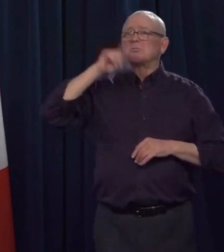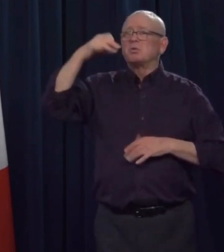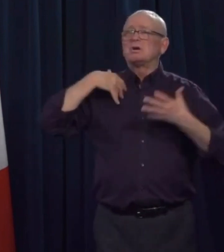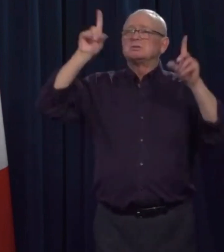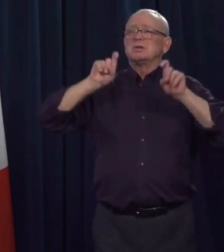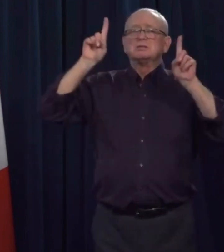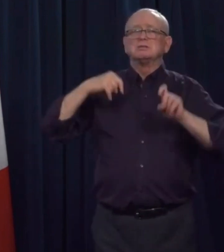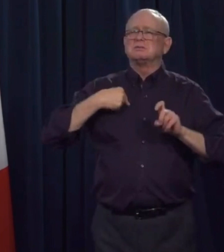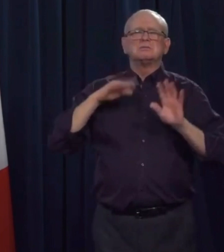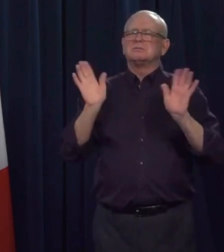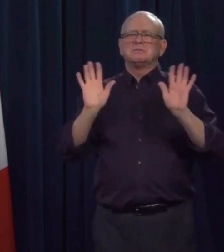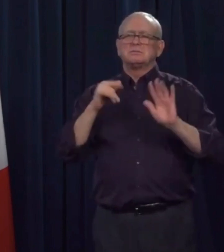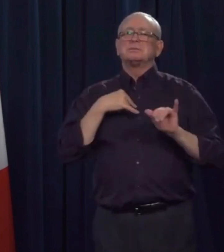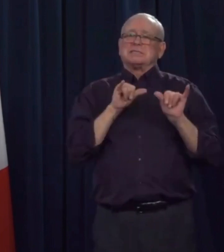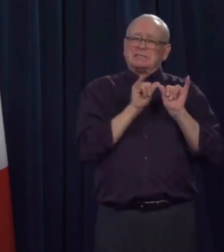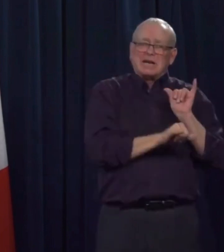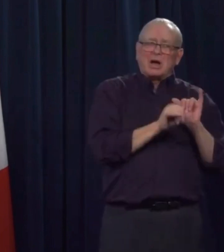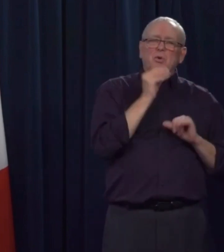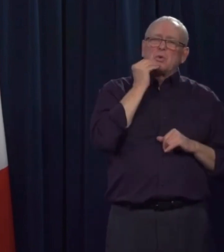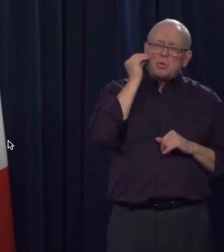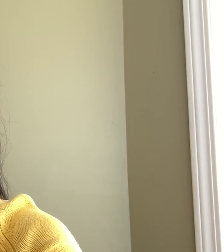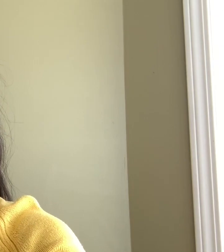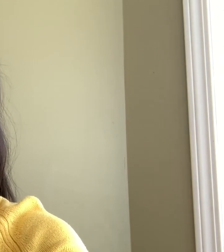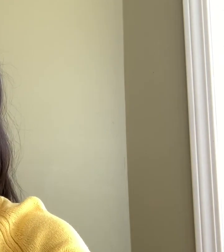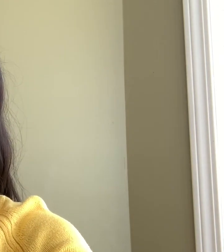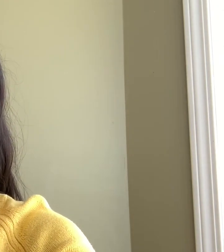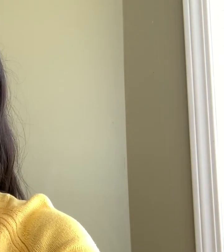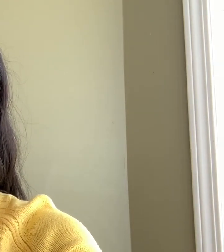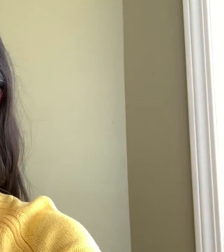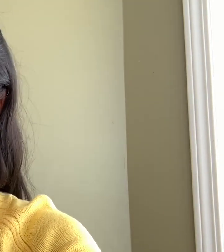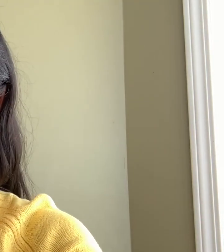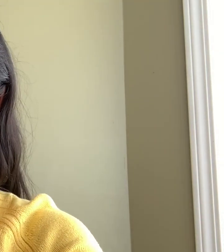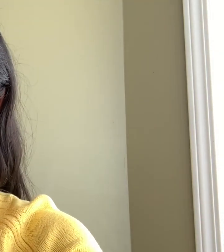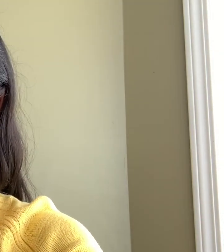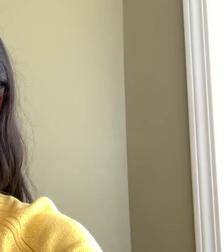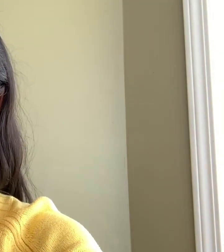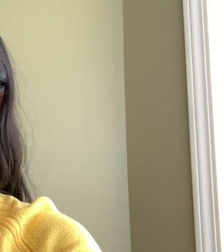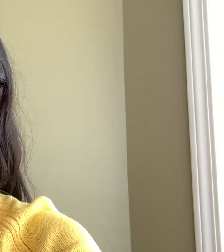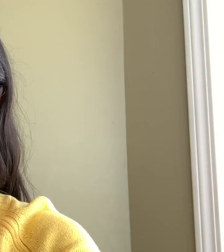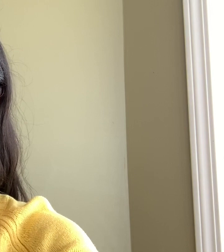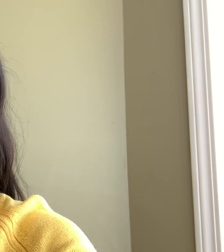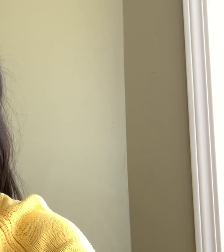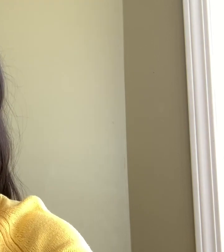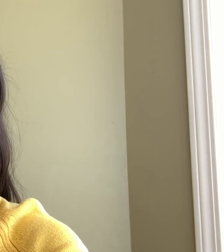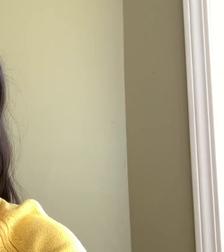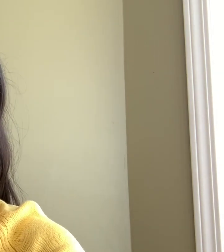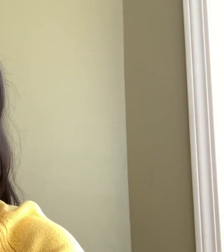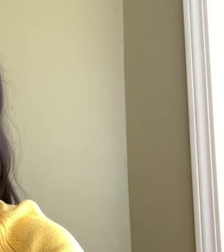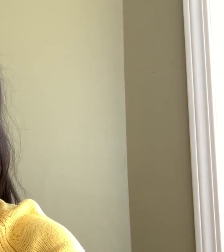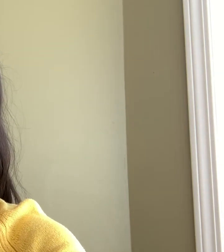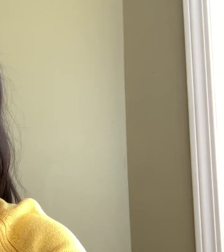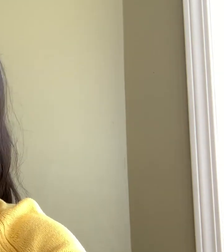testing is the fourth highest in the world. The Saskatchewan government has announced 14 new cases of COVID